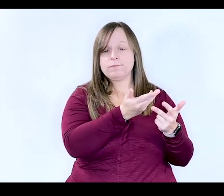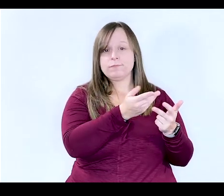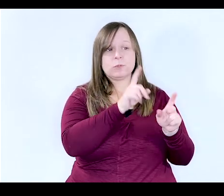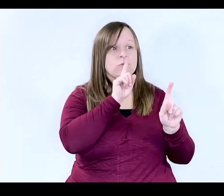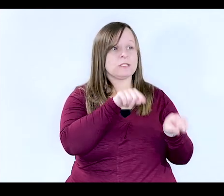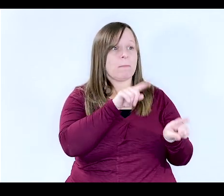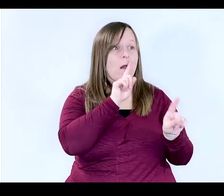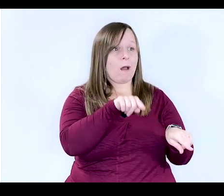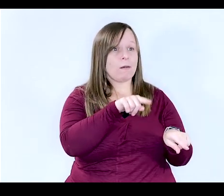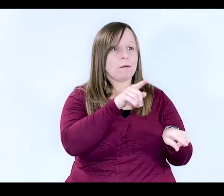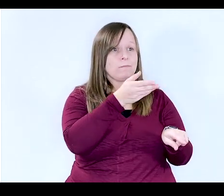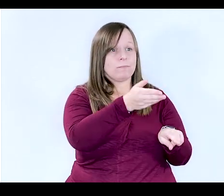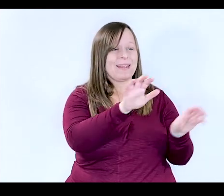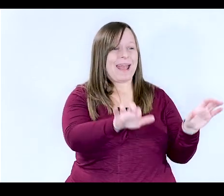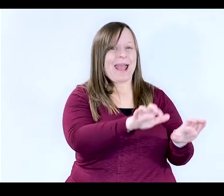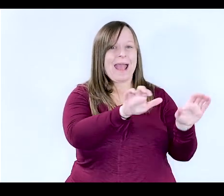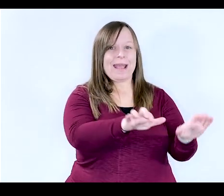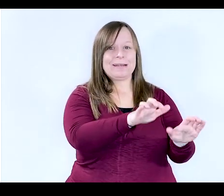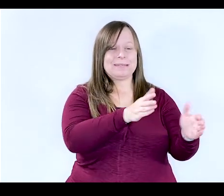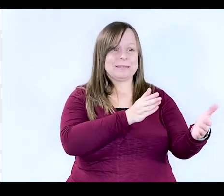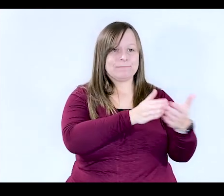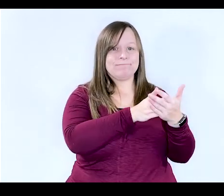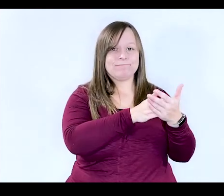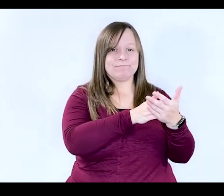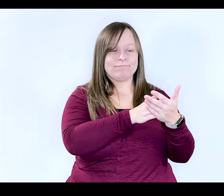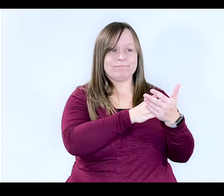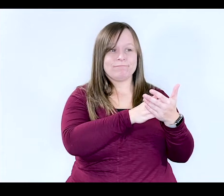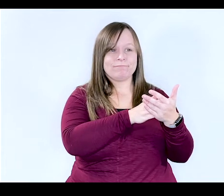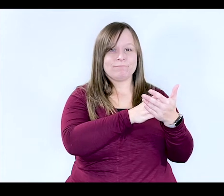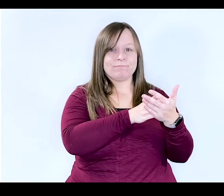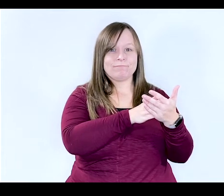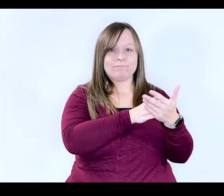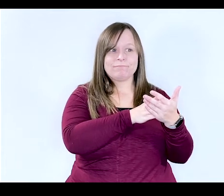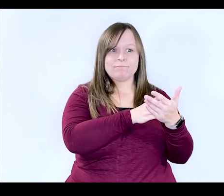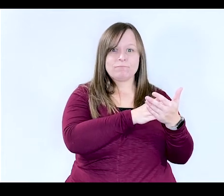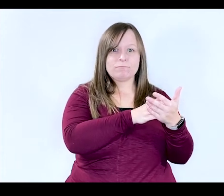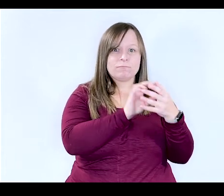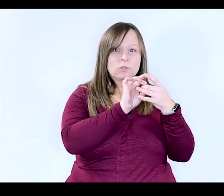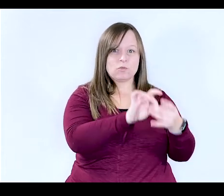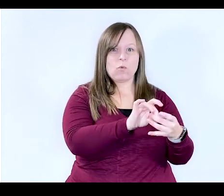who responded were acting against outright